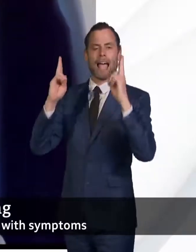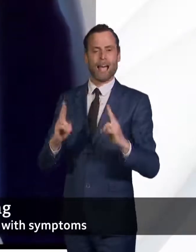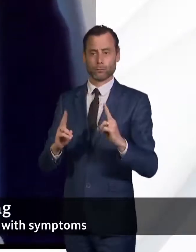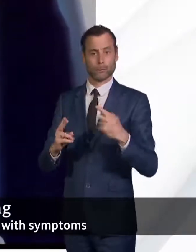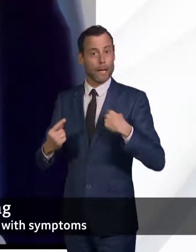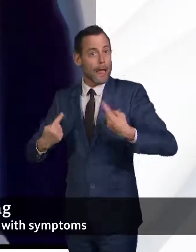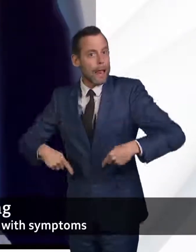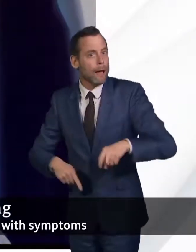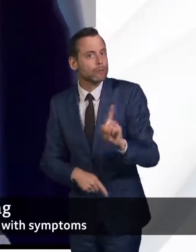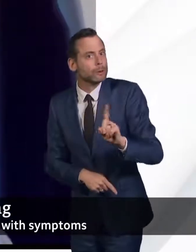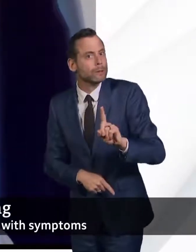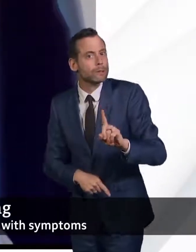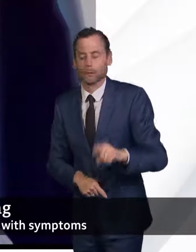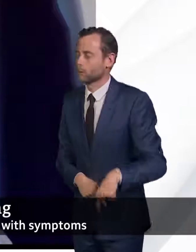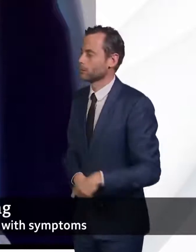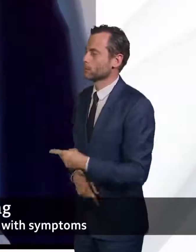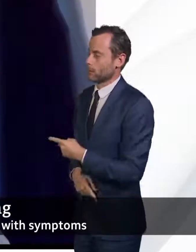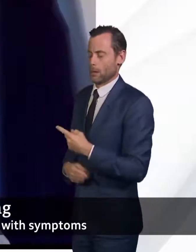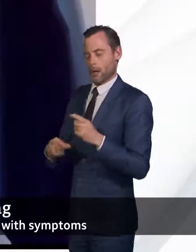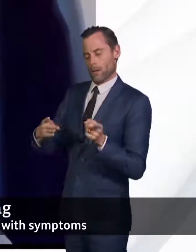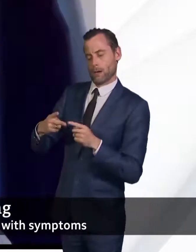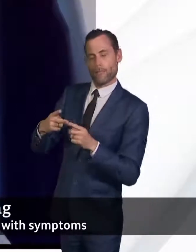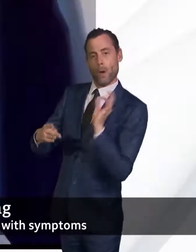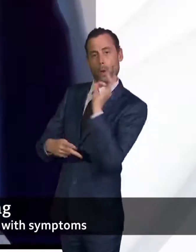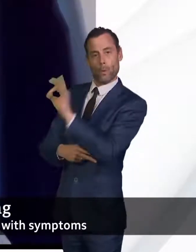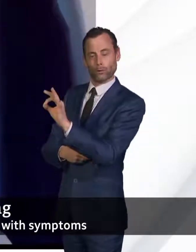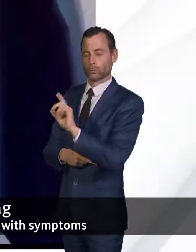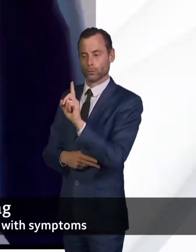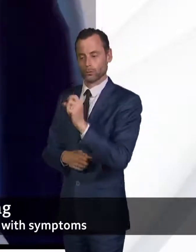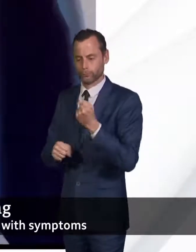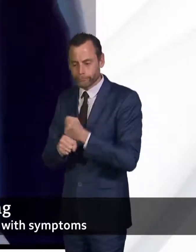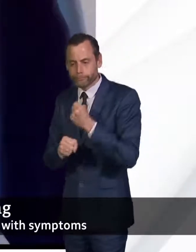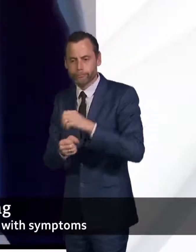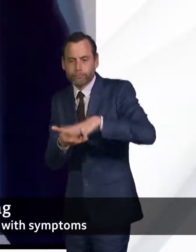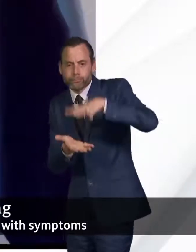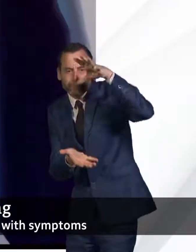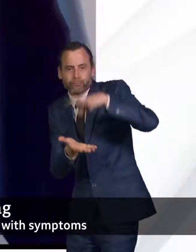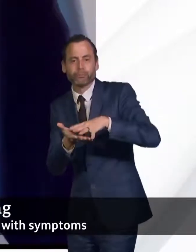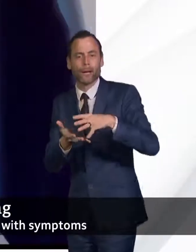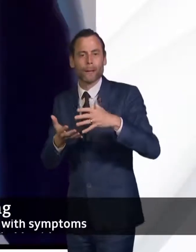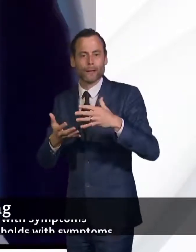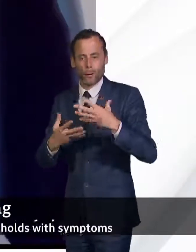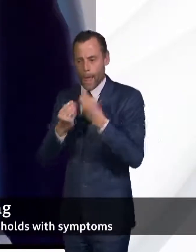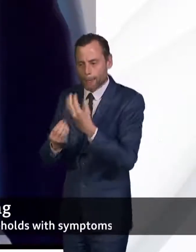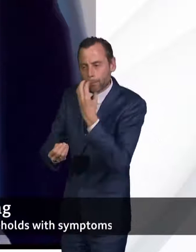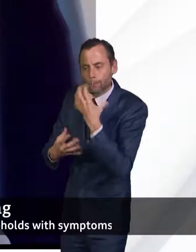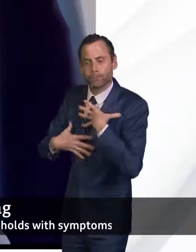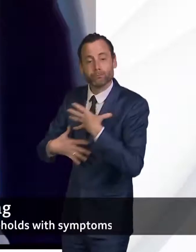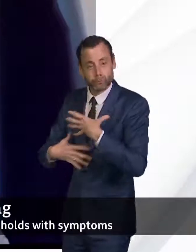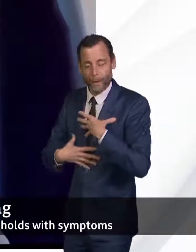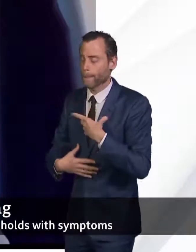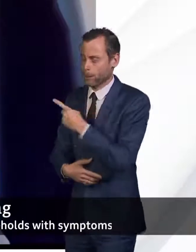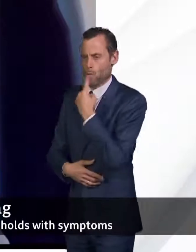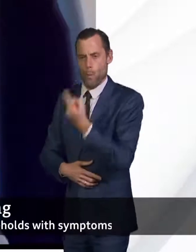ask, there have been reports that ventilator production is now being scaled back just weeks after you called on British industry to build thousands for the NHS. Will we